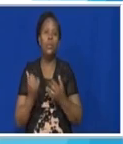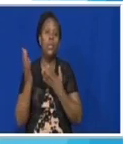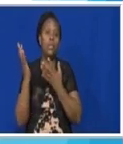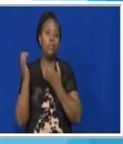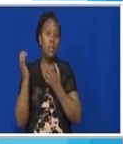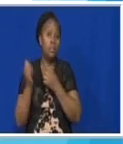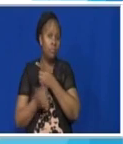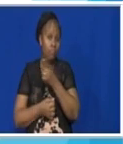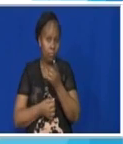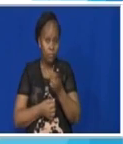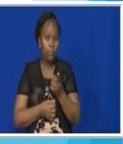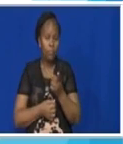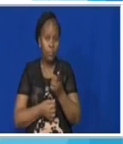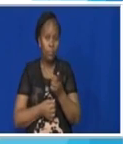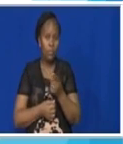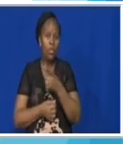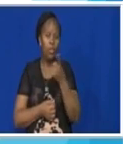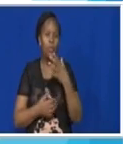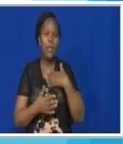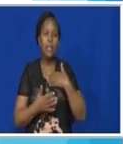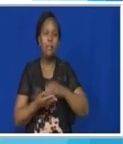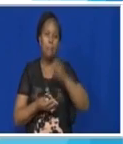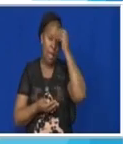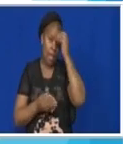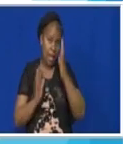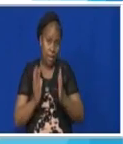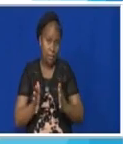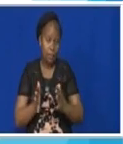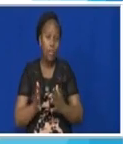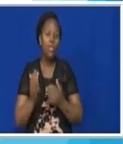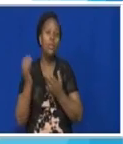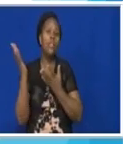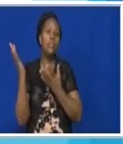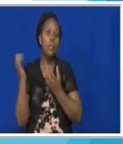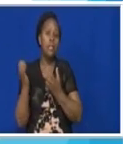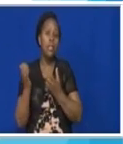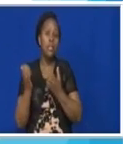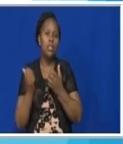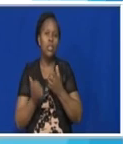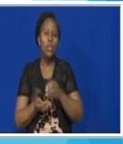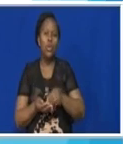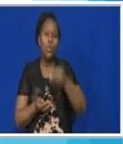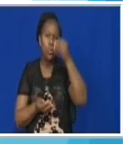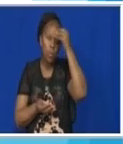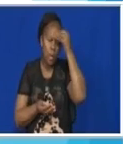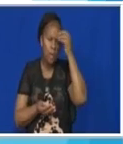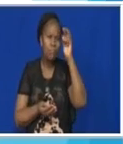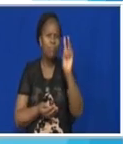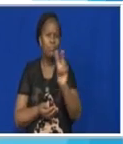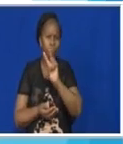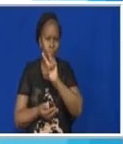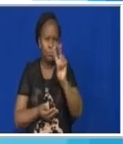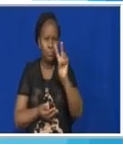expecting you as my student, you are required to study